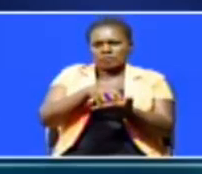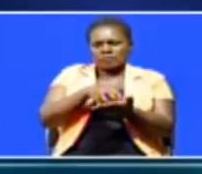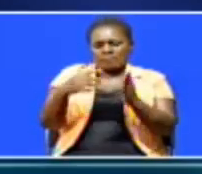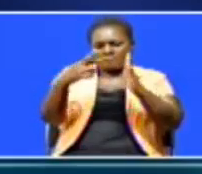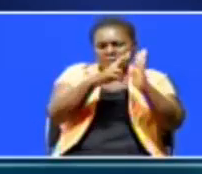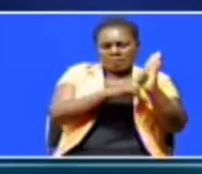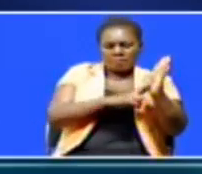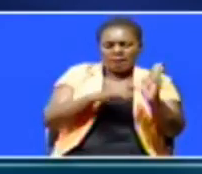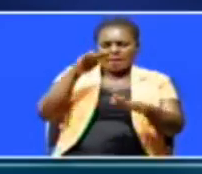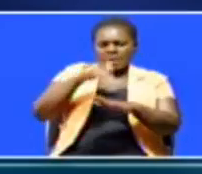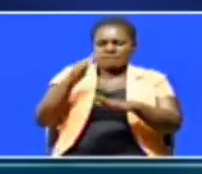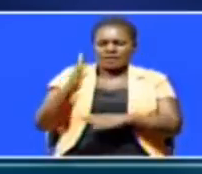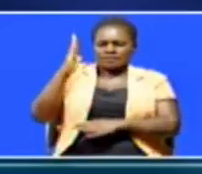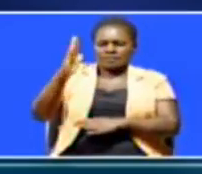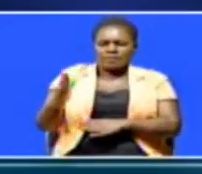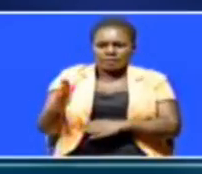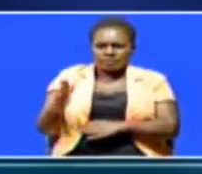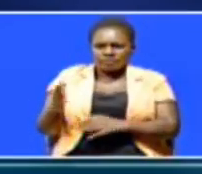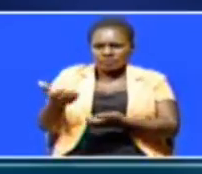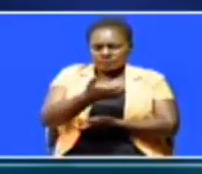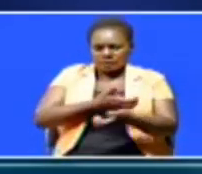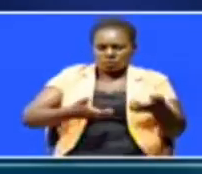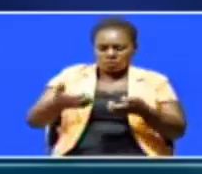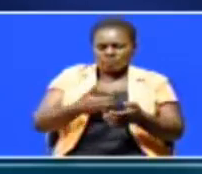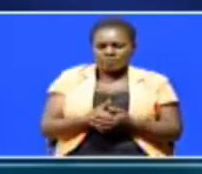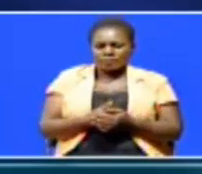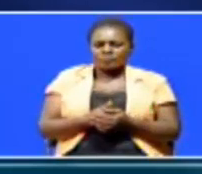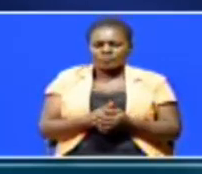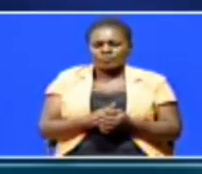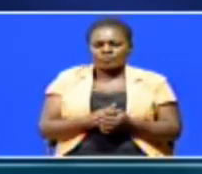that have had a direct impact on individual livelihoods.